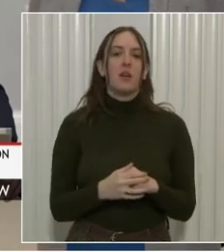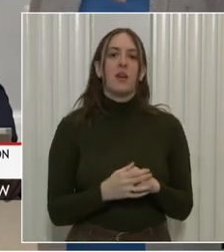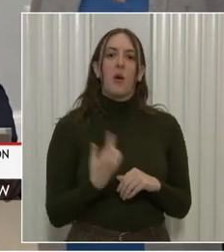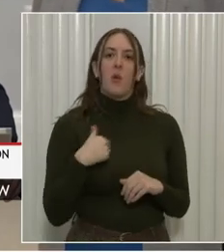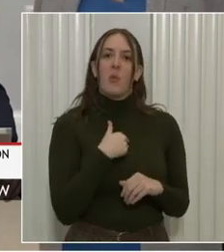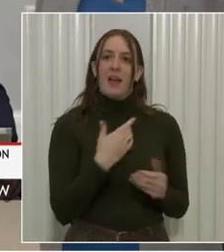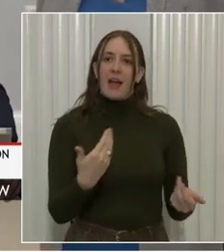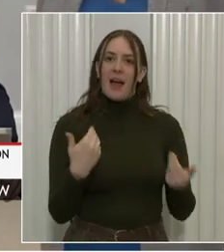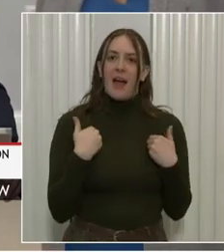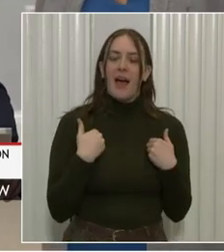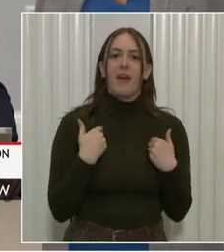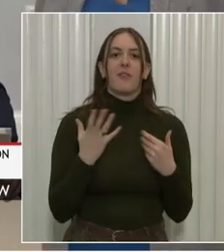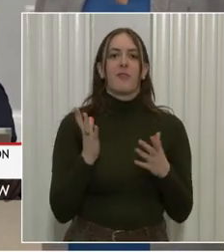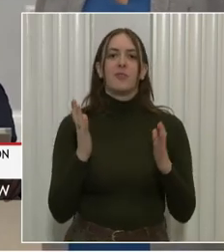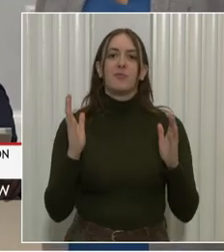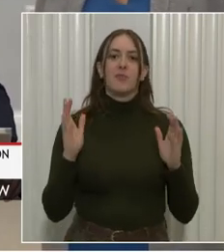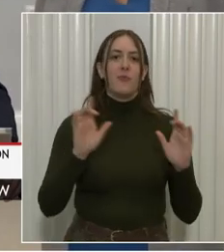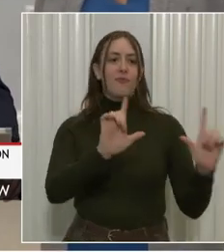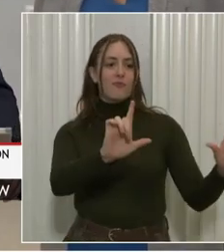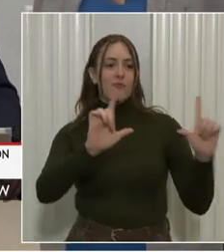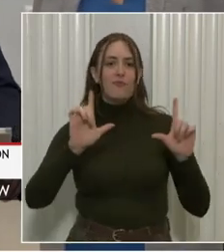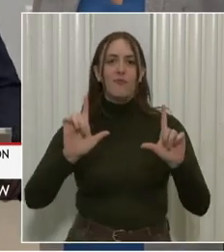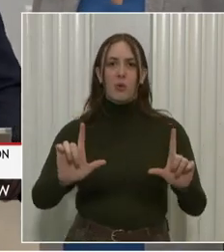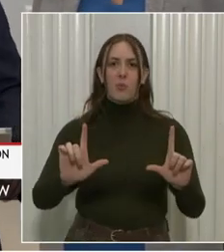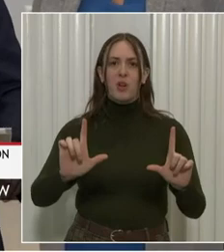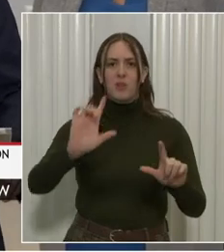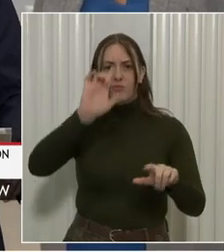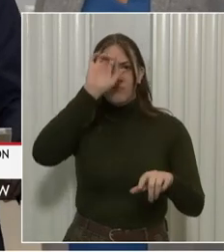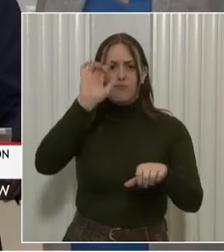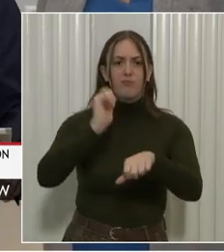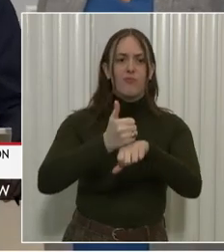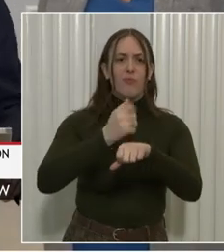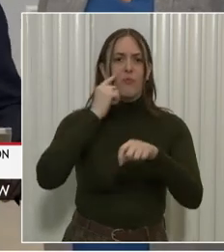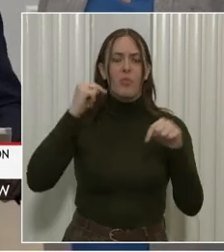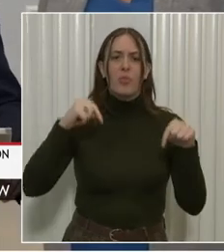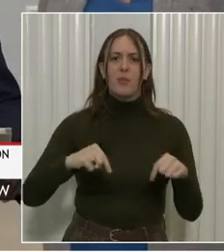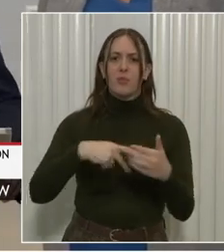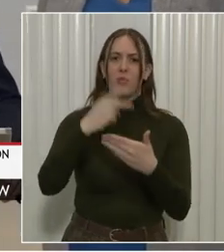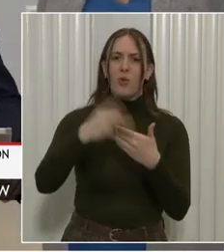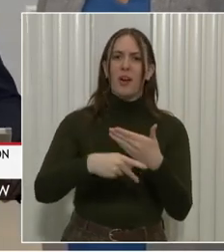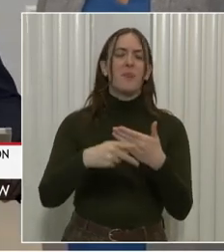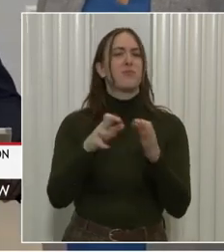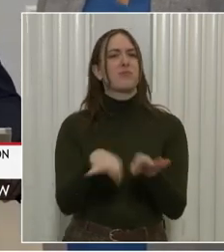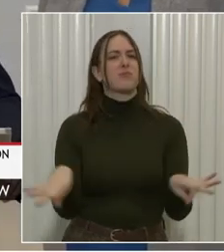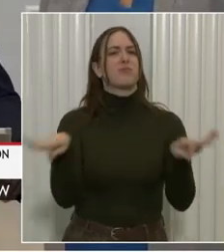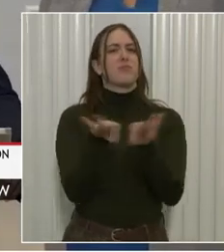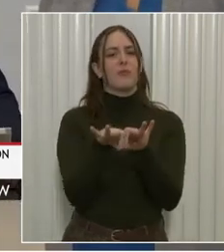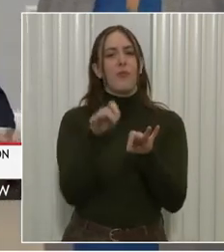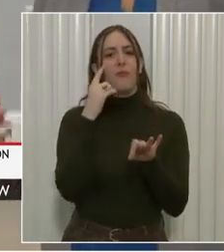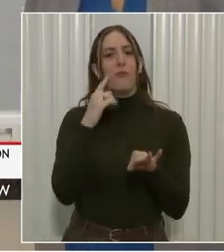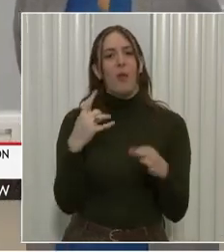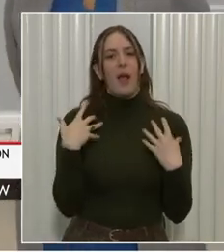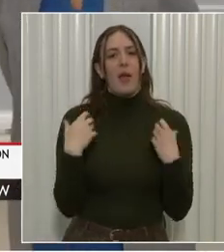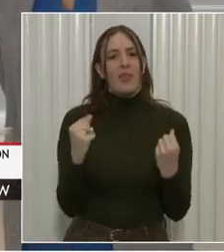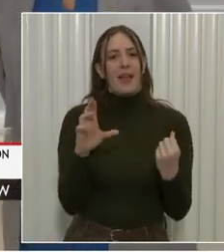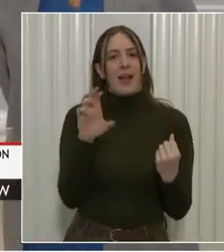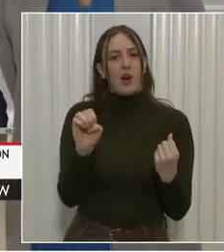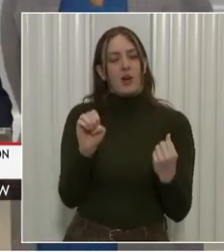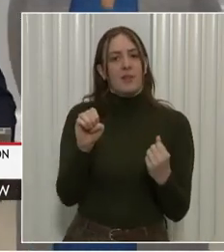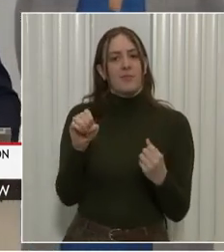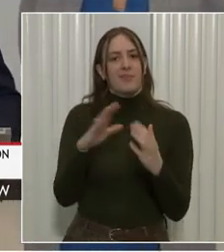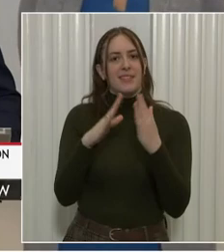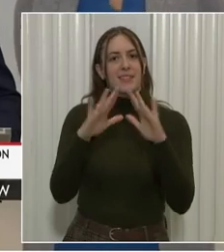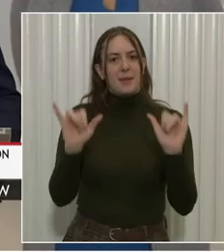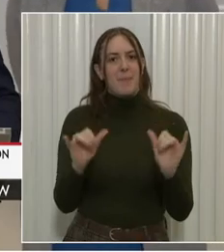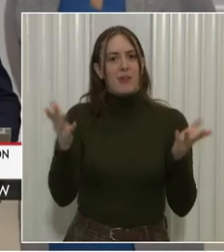department's entire framework is a critical and foundational component of our community's healthcare system. What we do from the moment